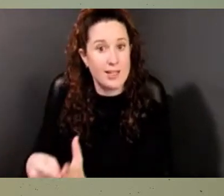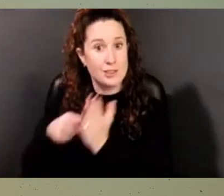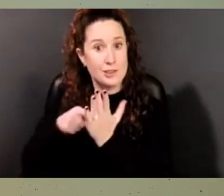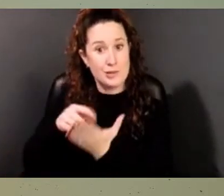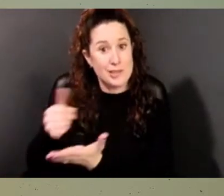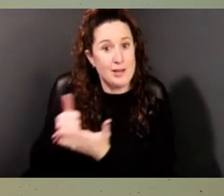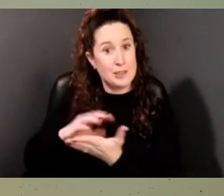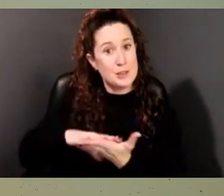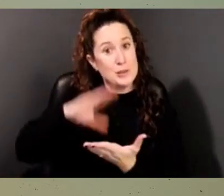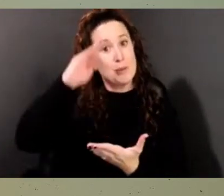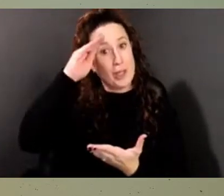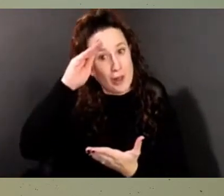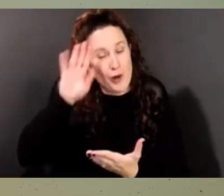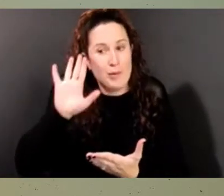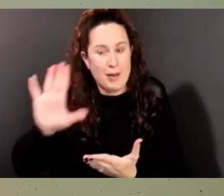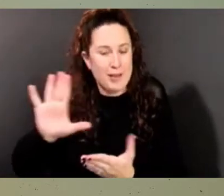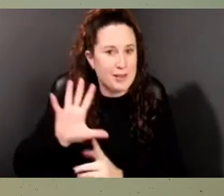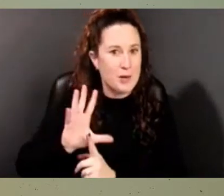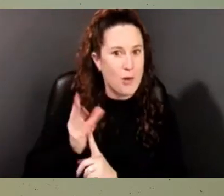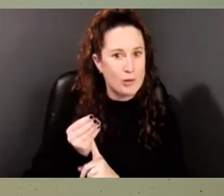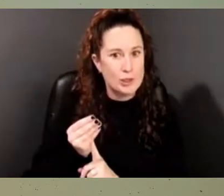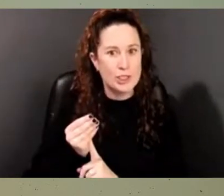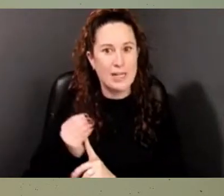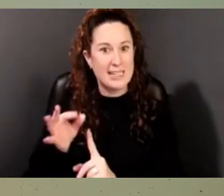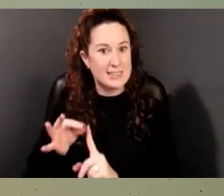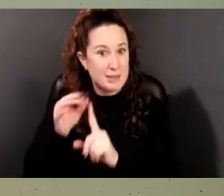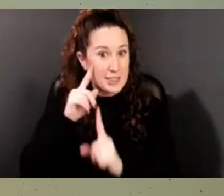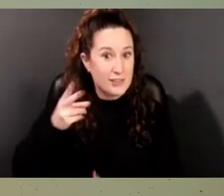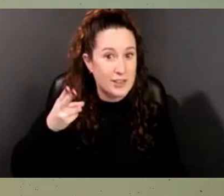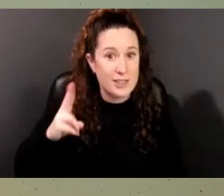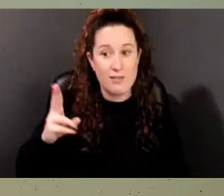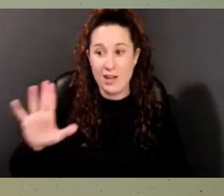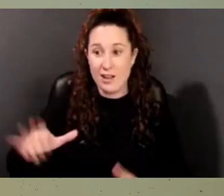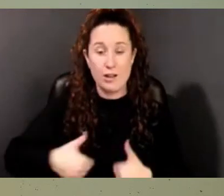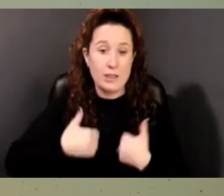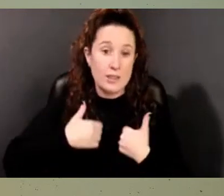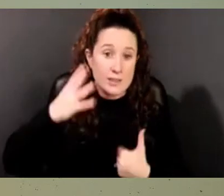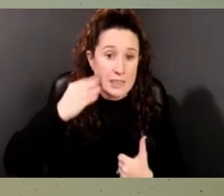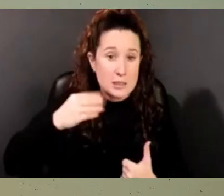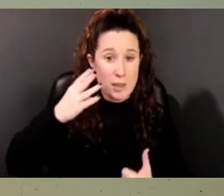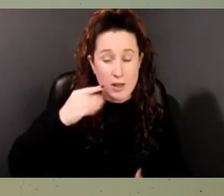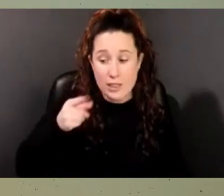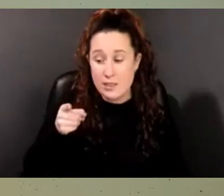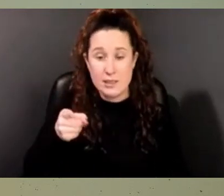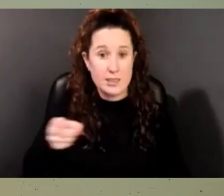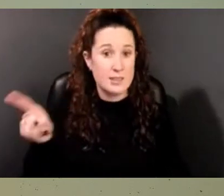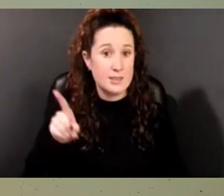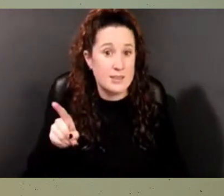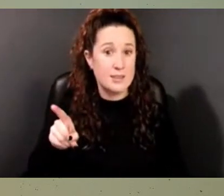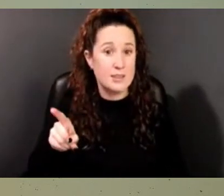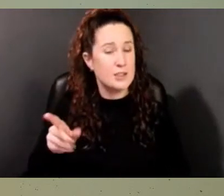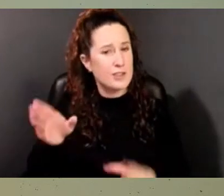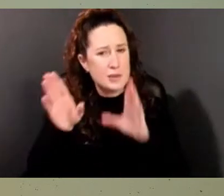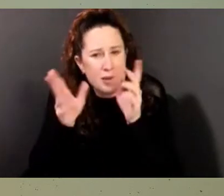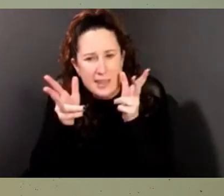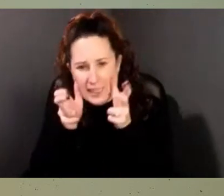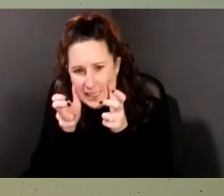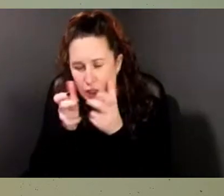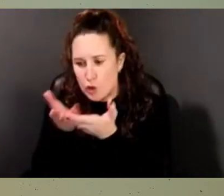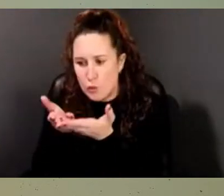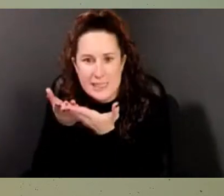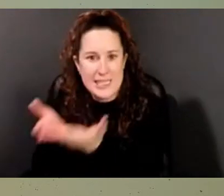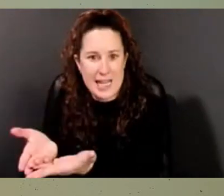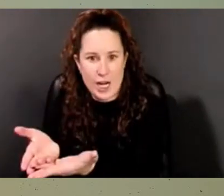speak, hearing their voice, centering the African lived experience, learning about a life that does not center